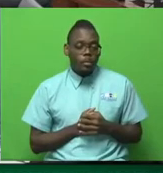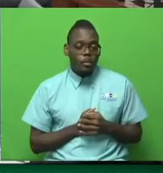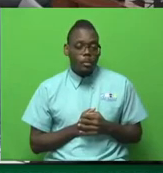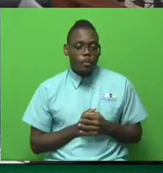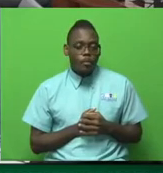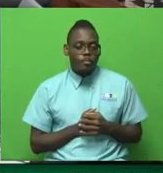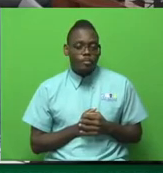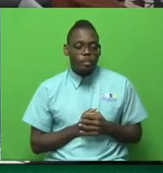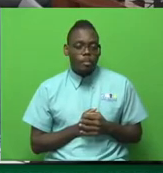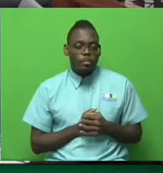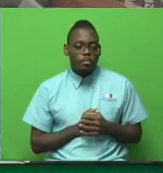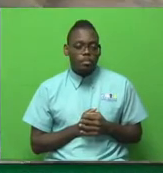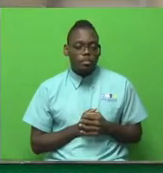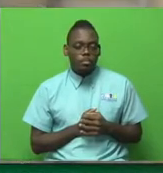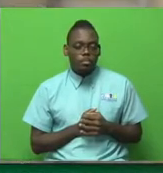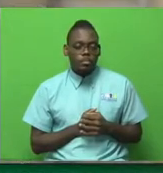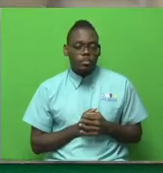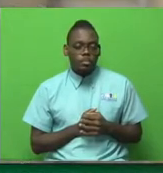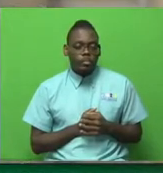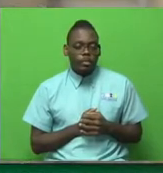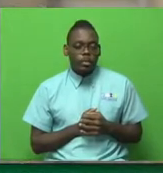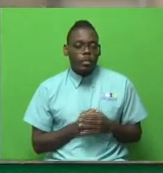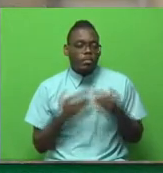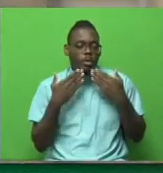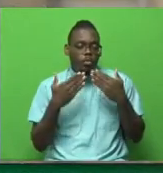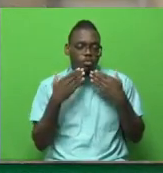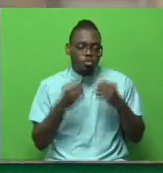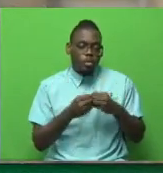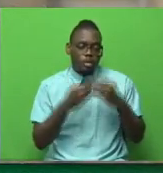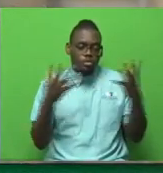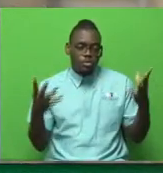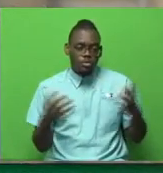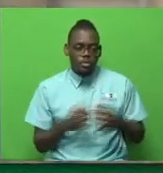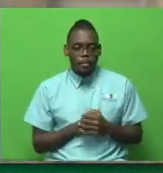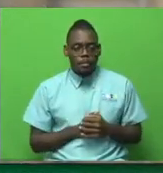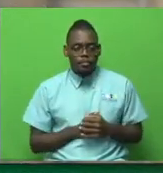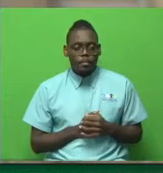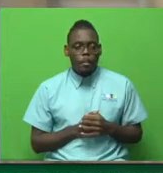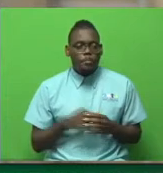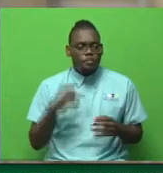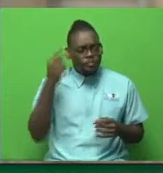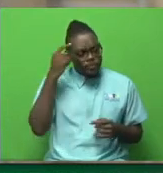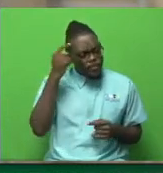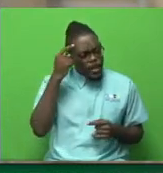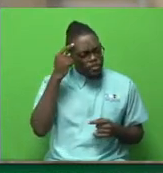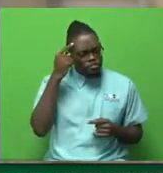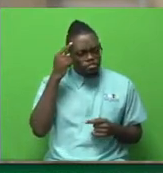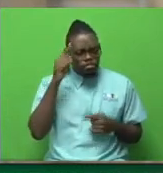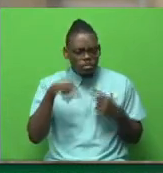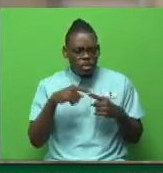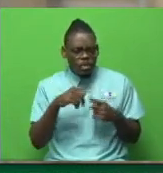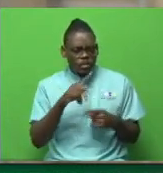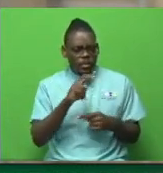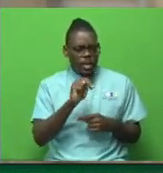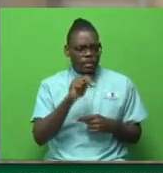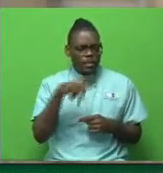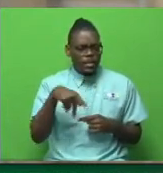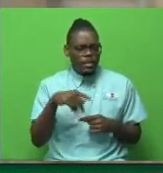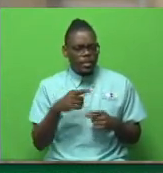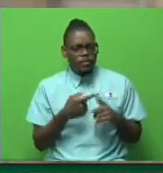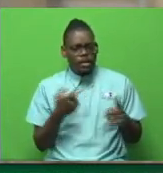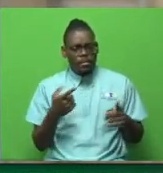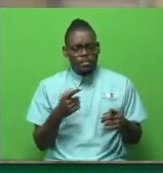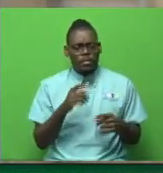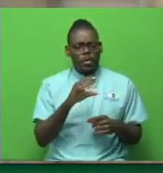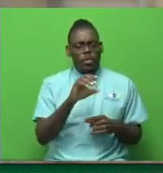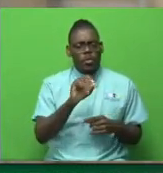so much Madam speaker I think the member for couver North is still concerned about unattended drinks but let's move